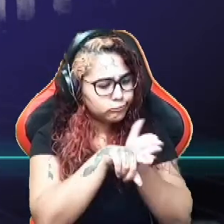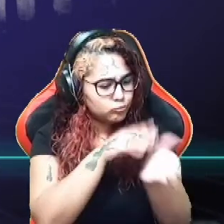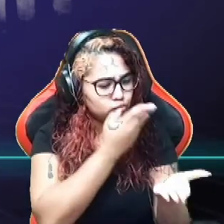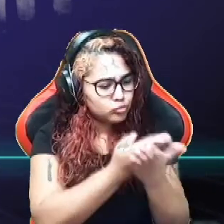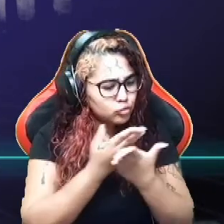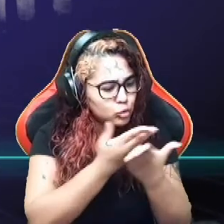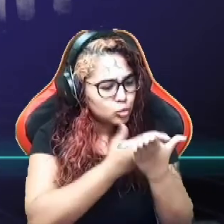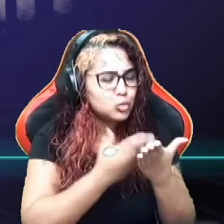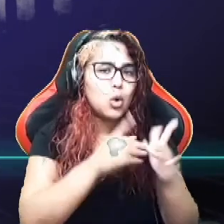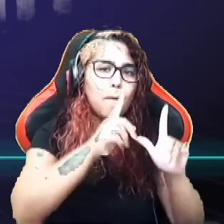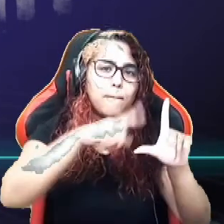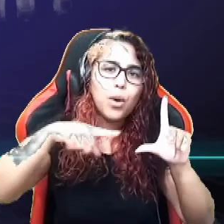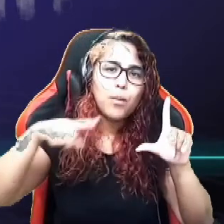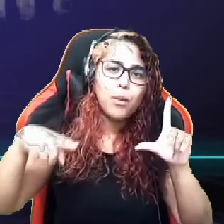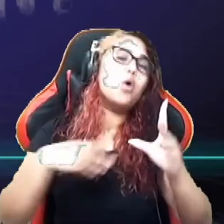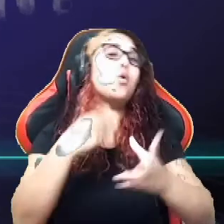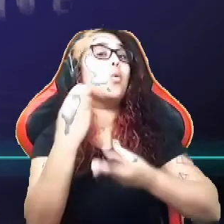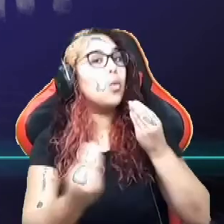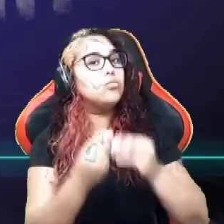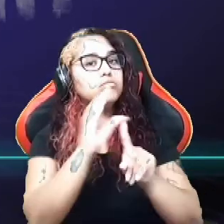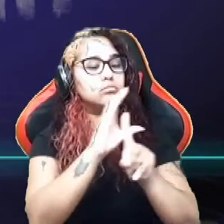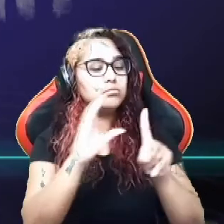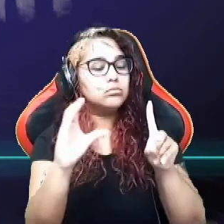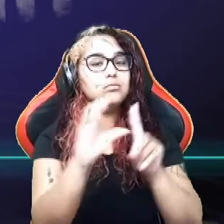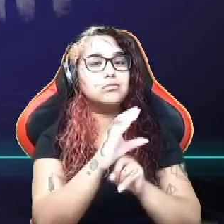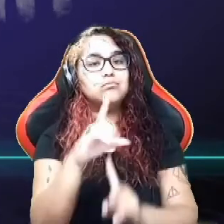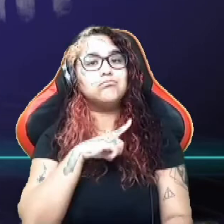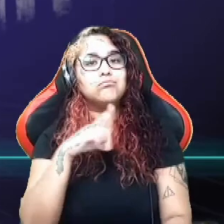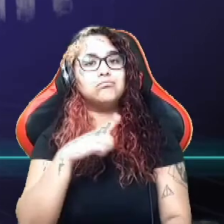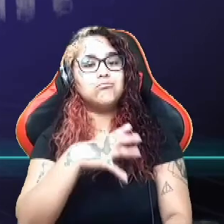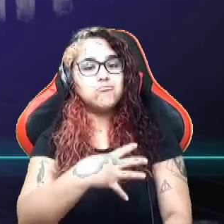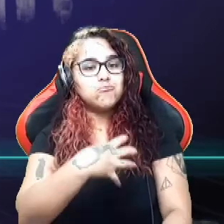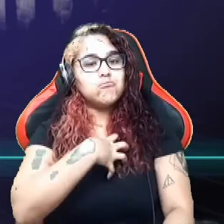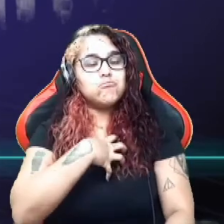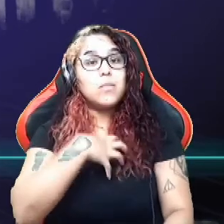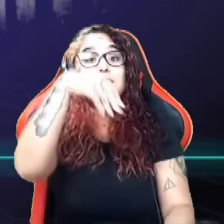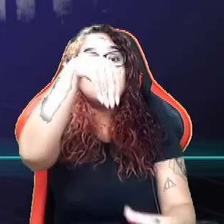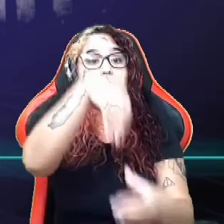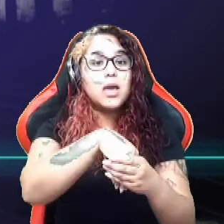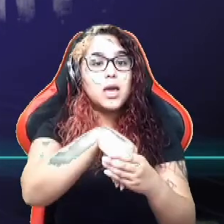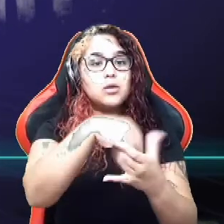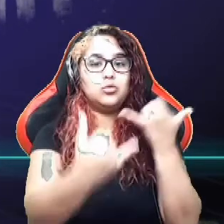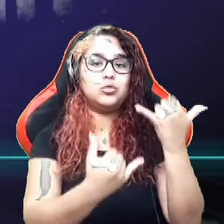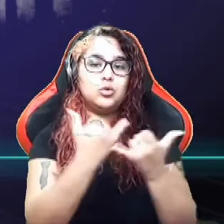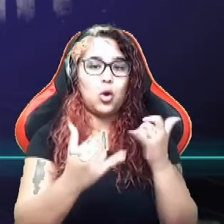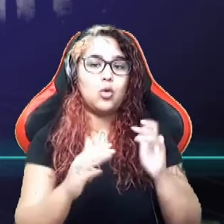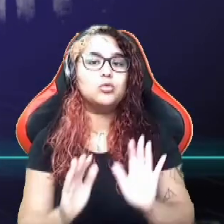is behaving in these different niches in the gamer community.